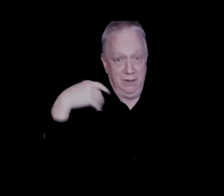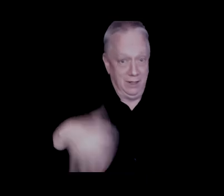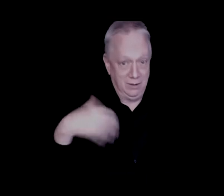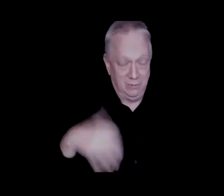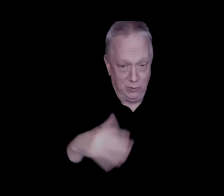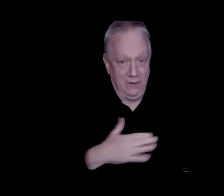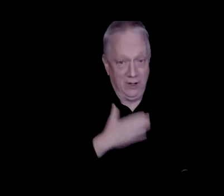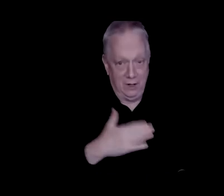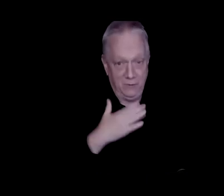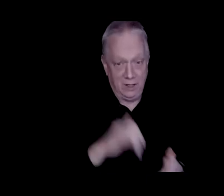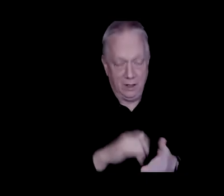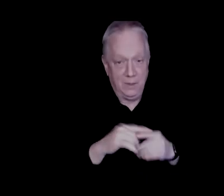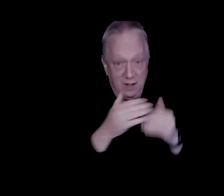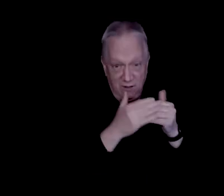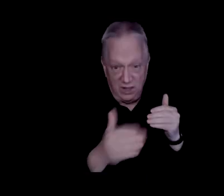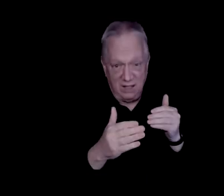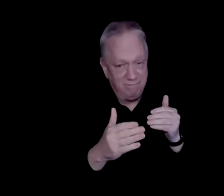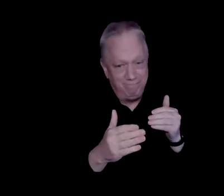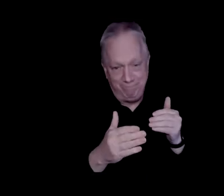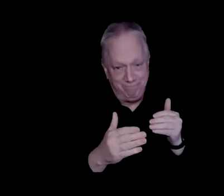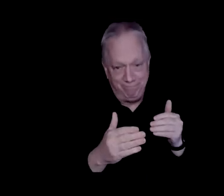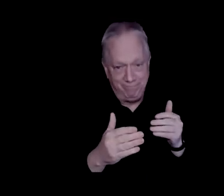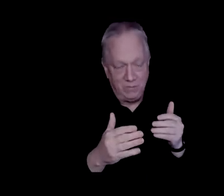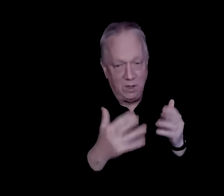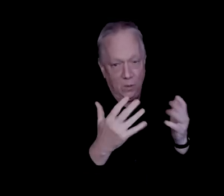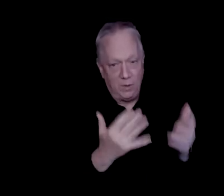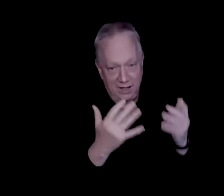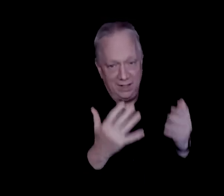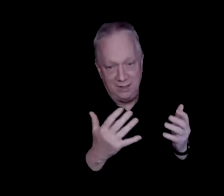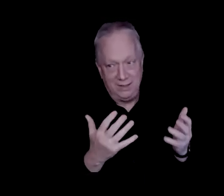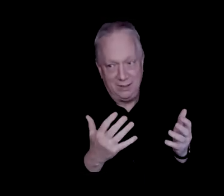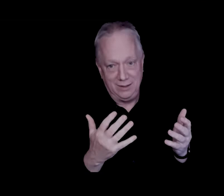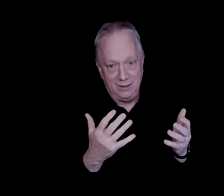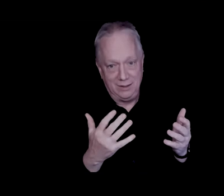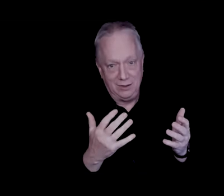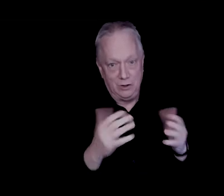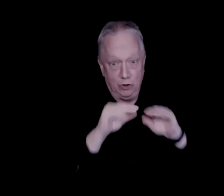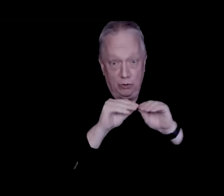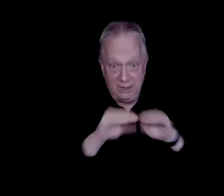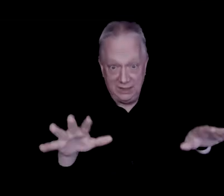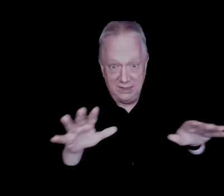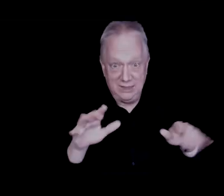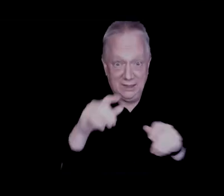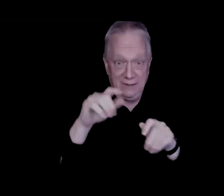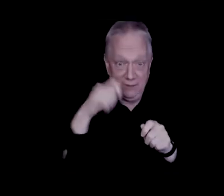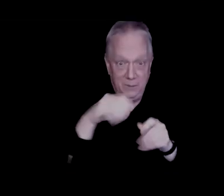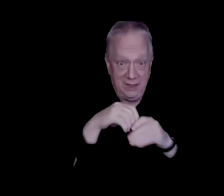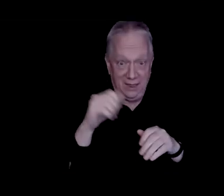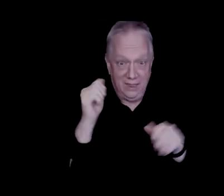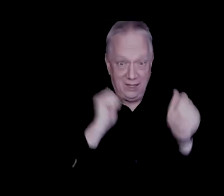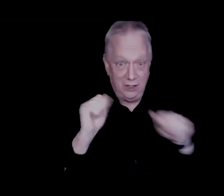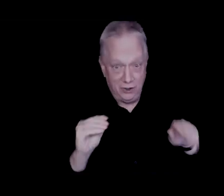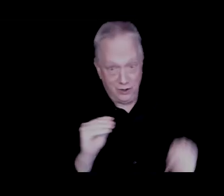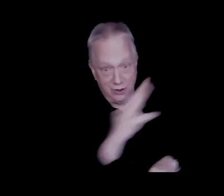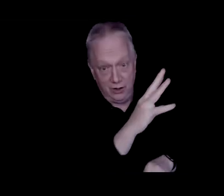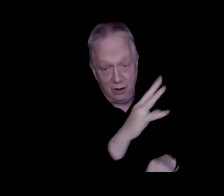that. But after that, we waited to release the film in the theater in France, but all